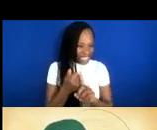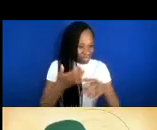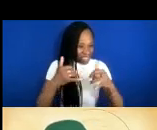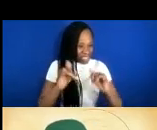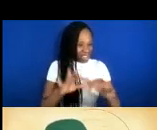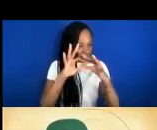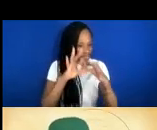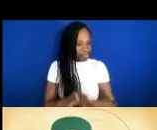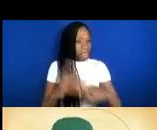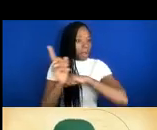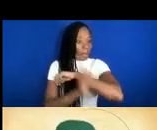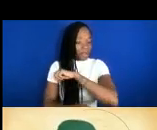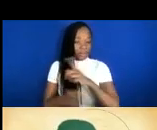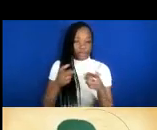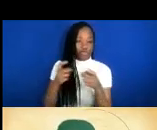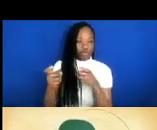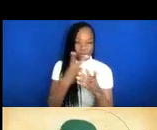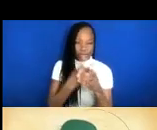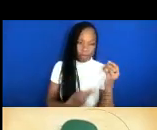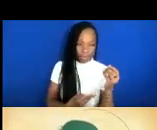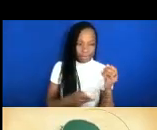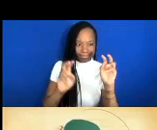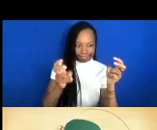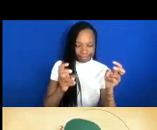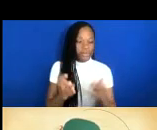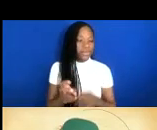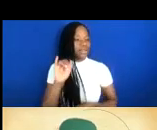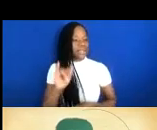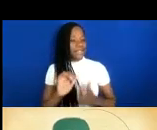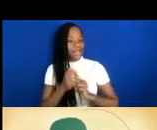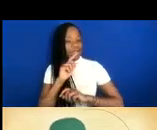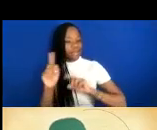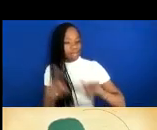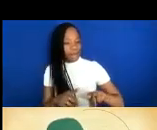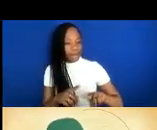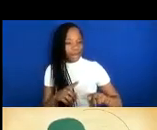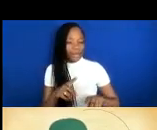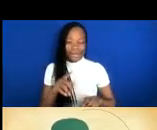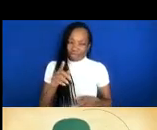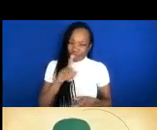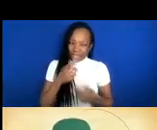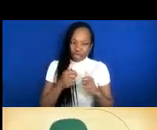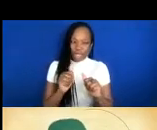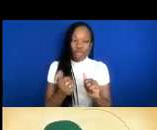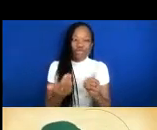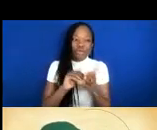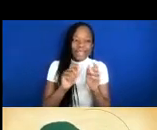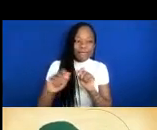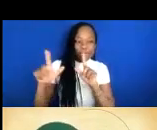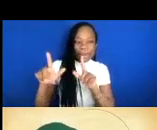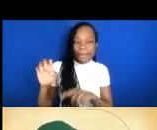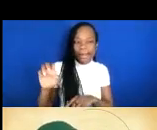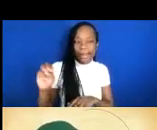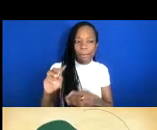this question. You reframe what EM is. EM is not, electronic monitoring is not in any way